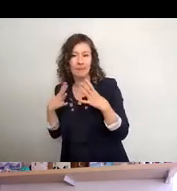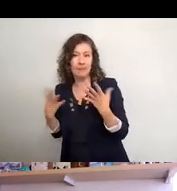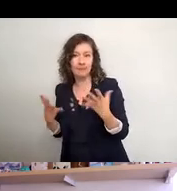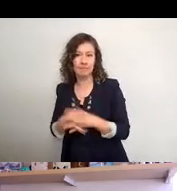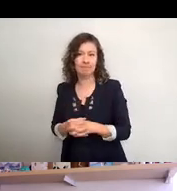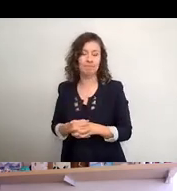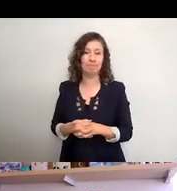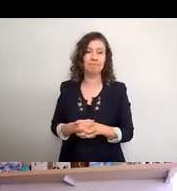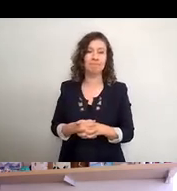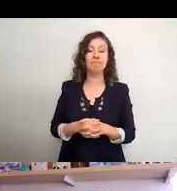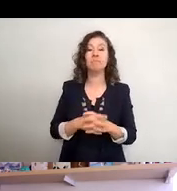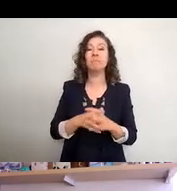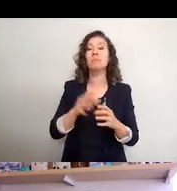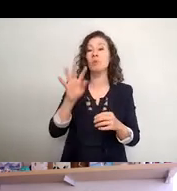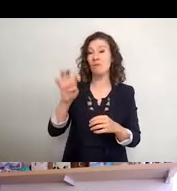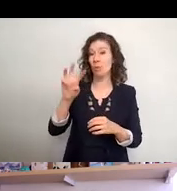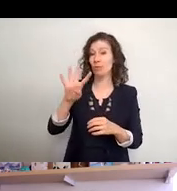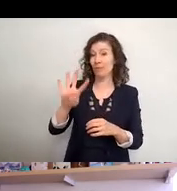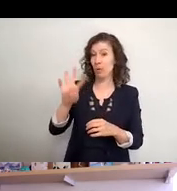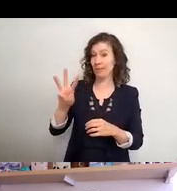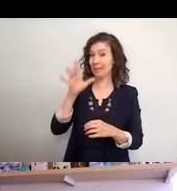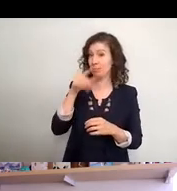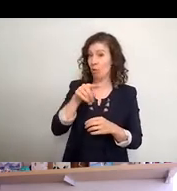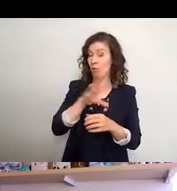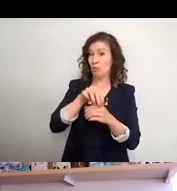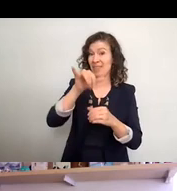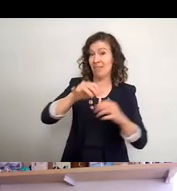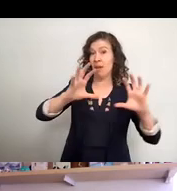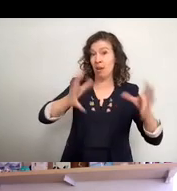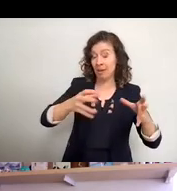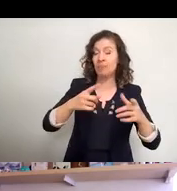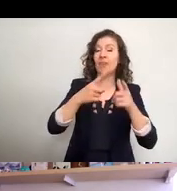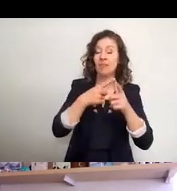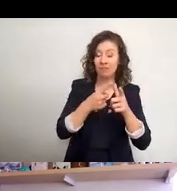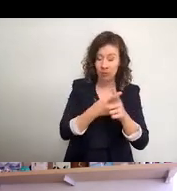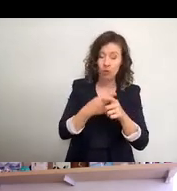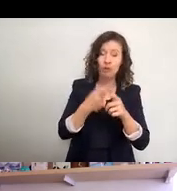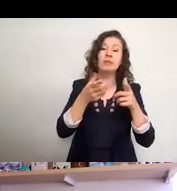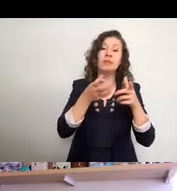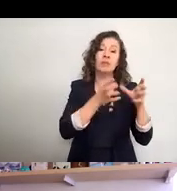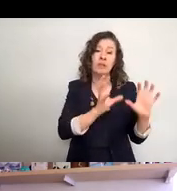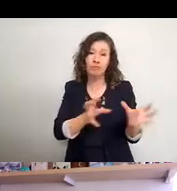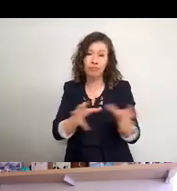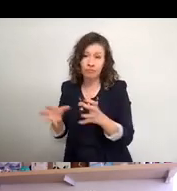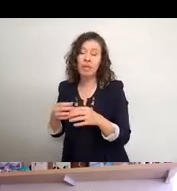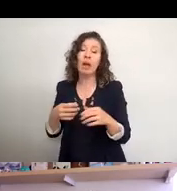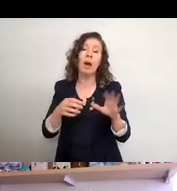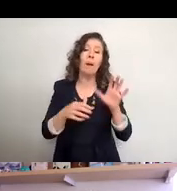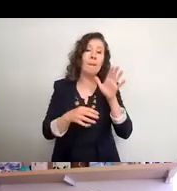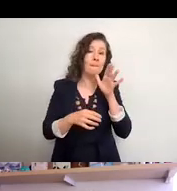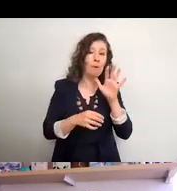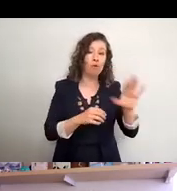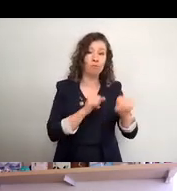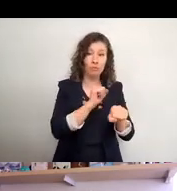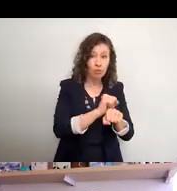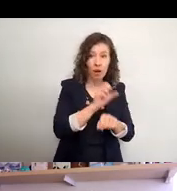Now, within the sample of 446 mothers, we first categorized them into groups based on both maternal employment